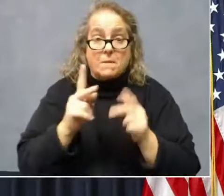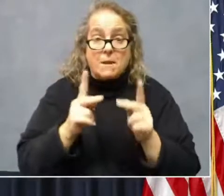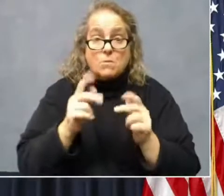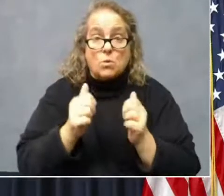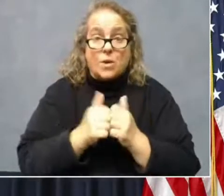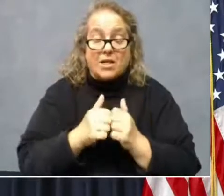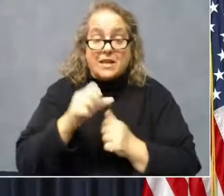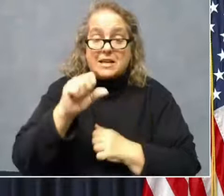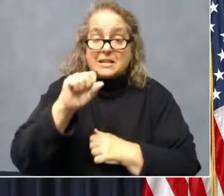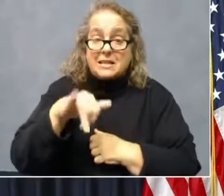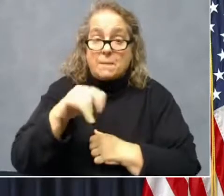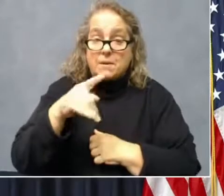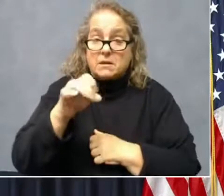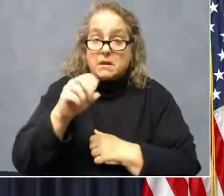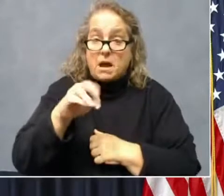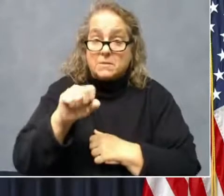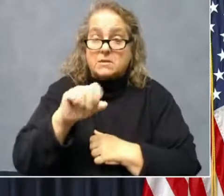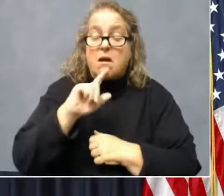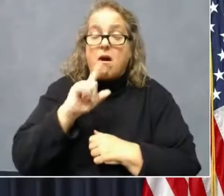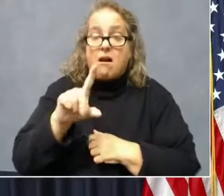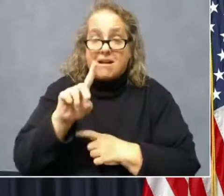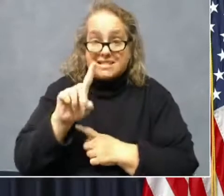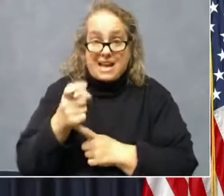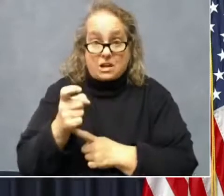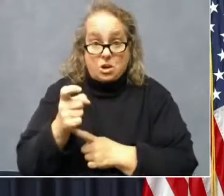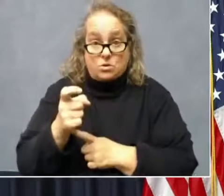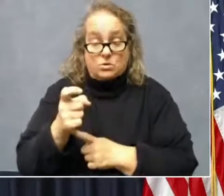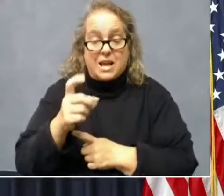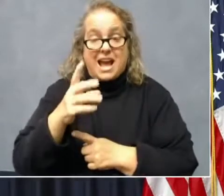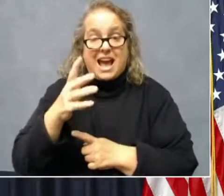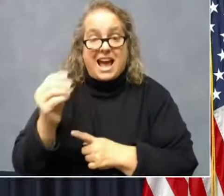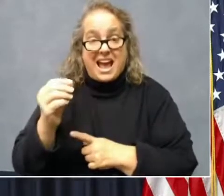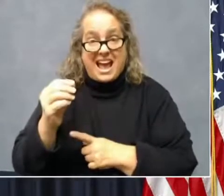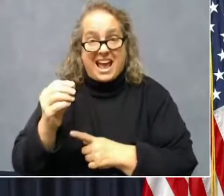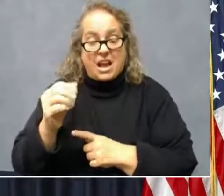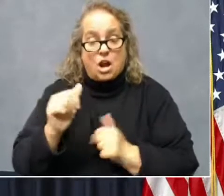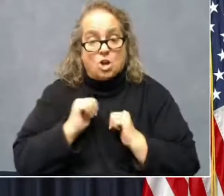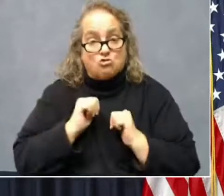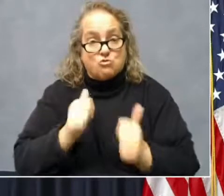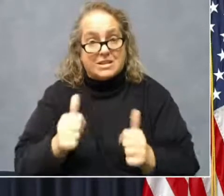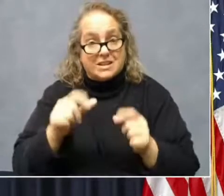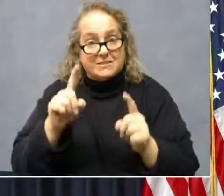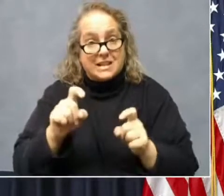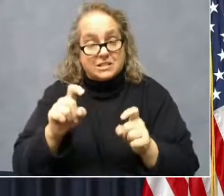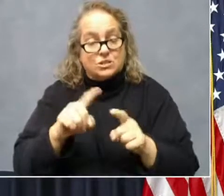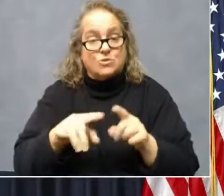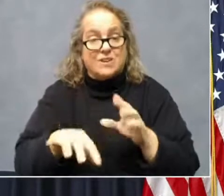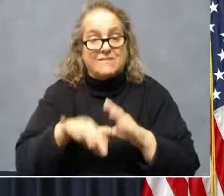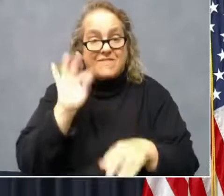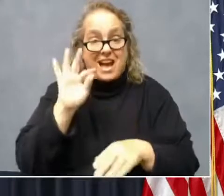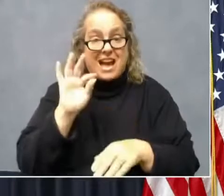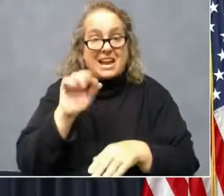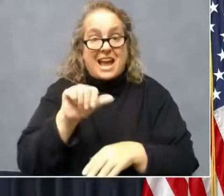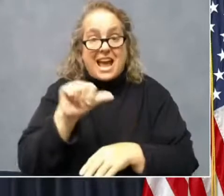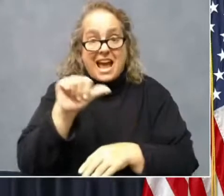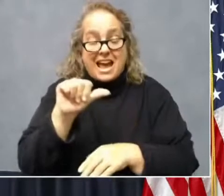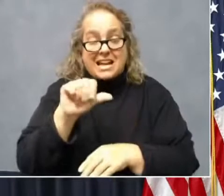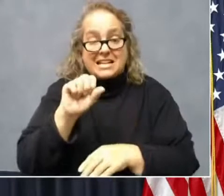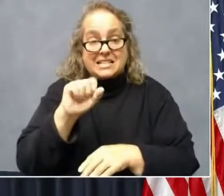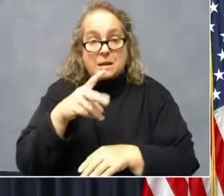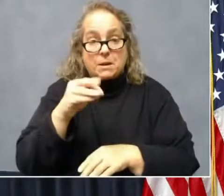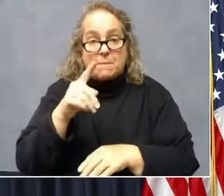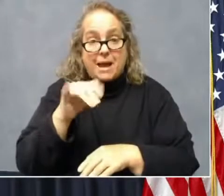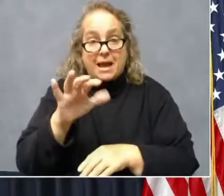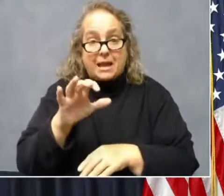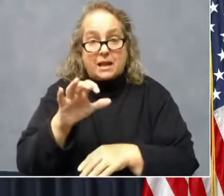diagnosed, and that aggressive testing to find asymptomatic individuals responsible for the majority of infection